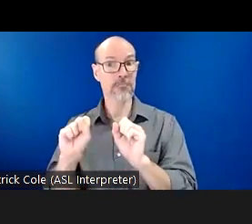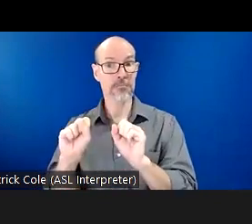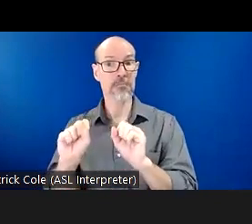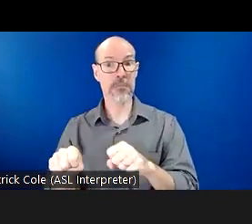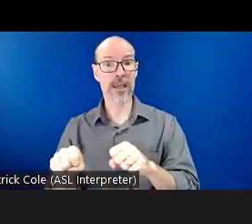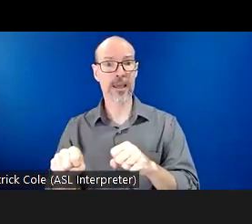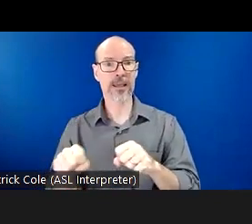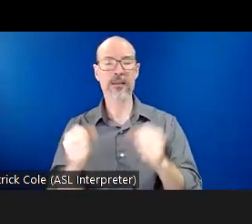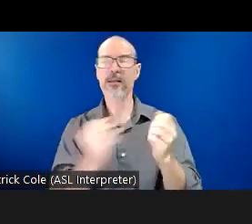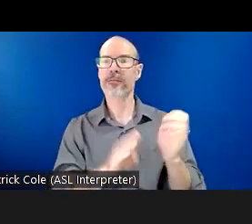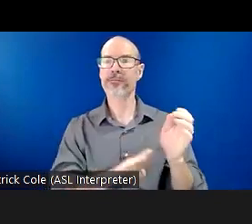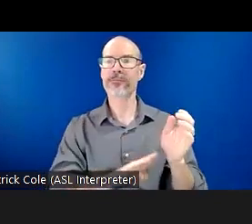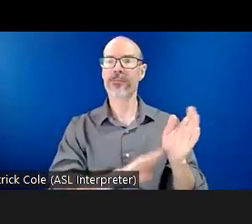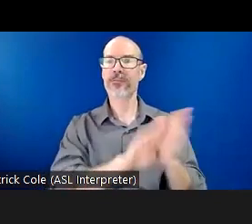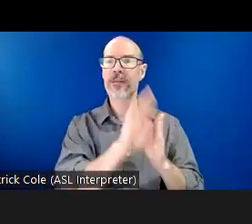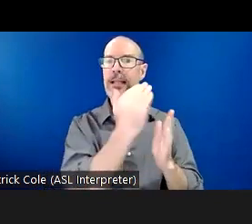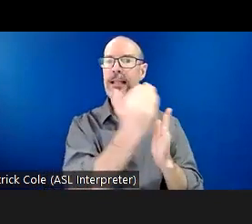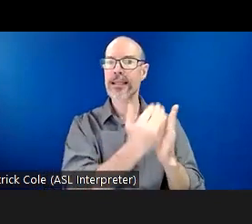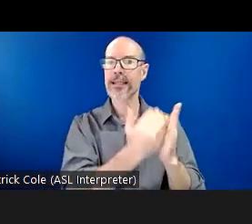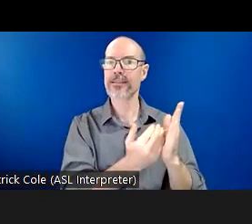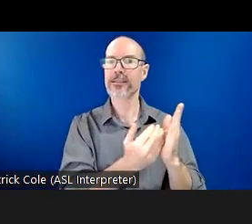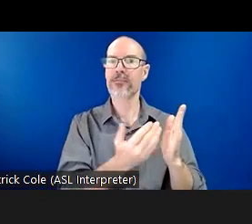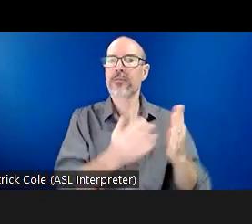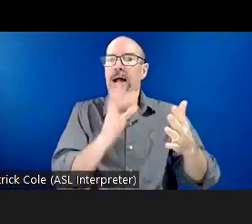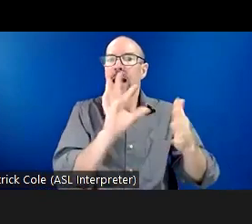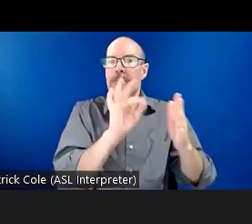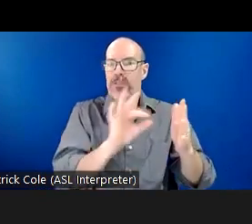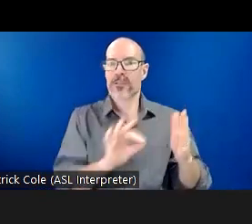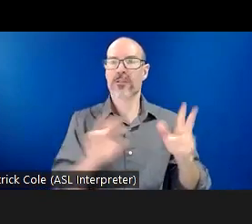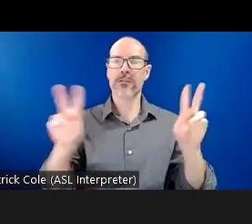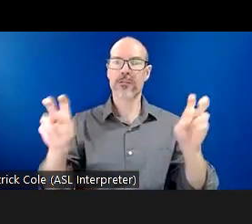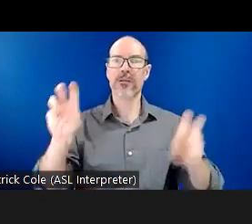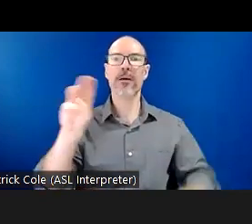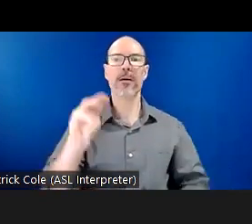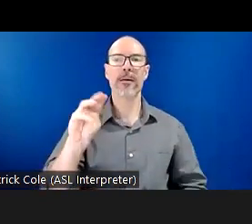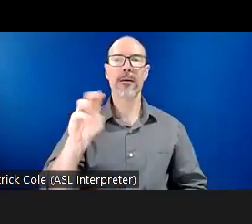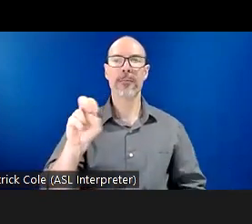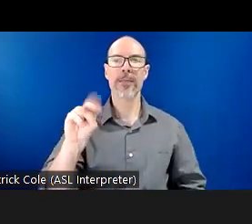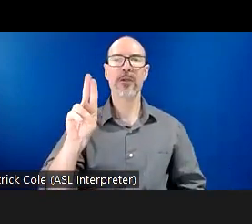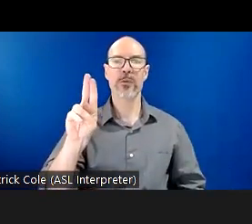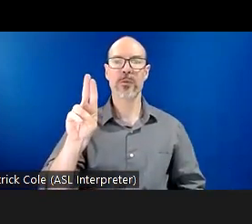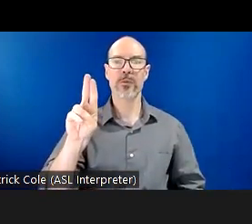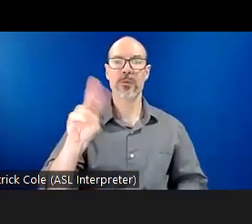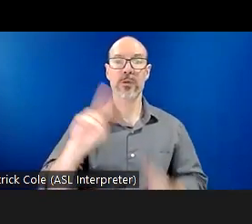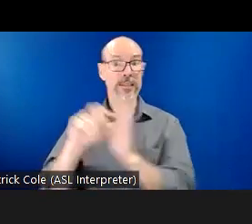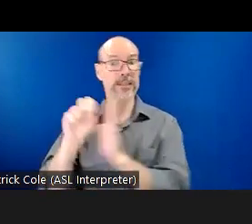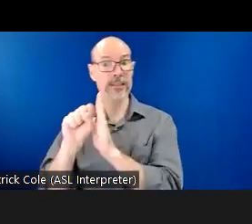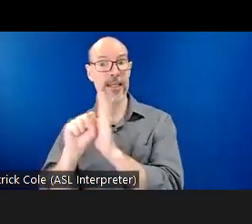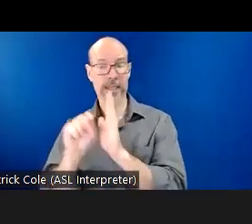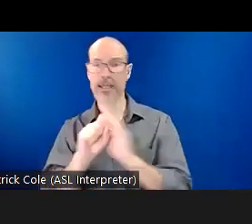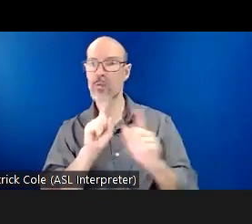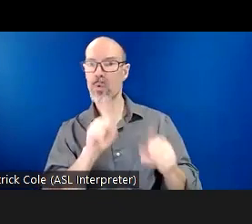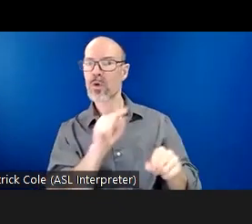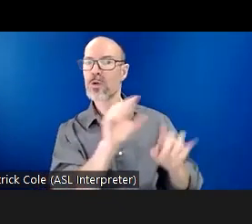that menu, the state can order off of and apply from, and so too can each of the RPAs